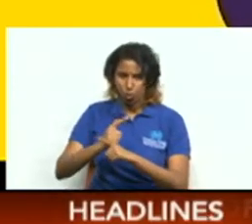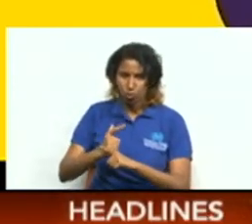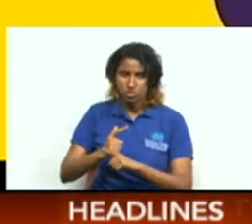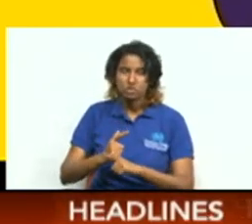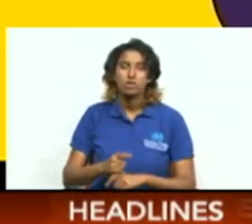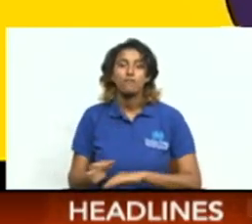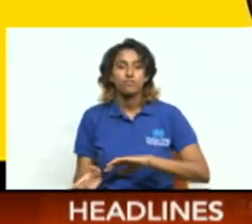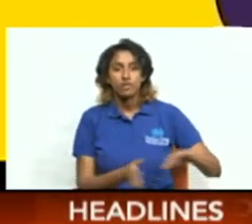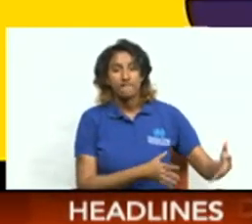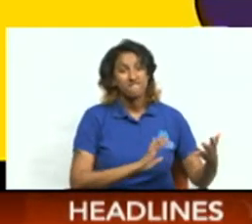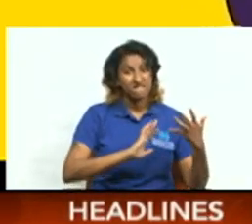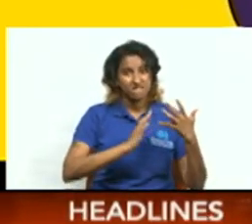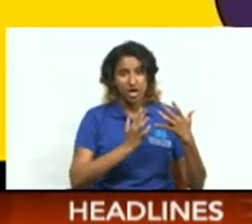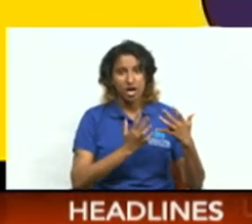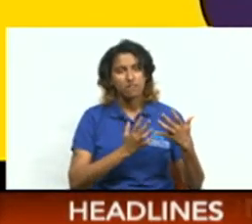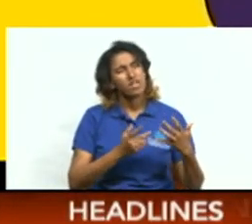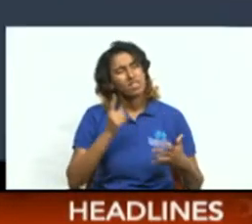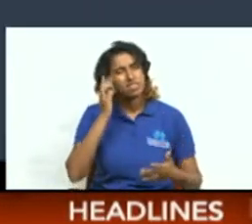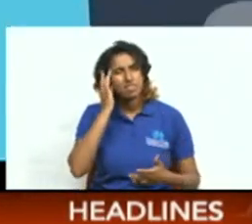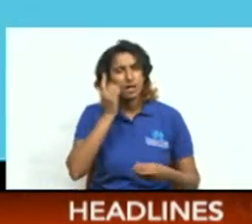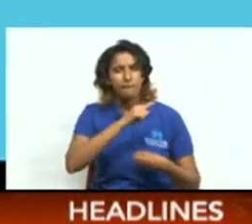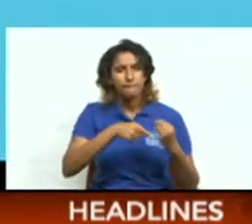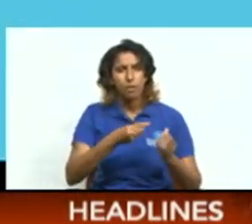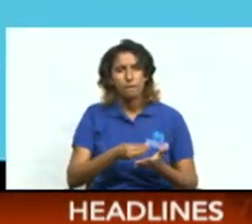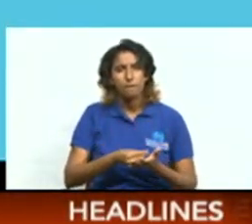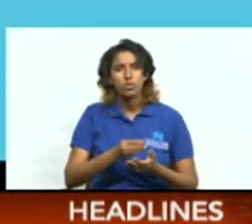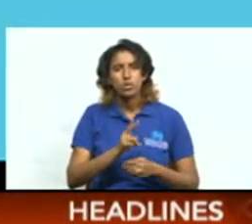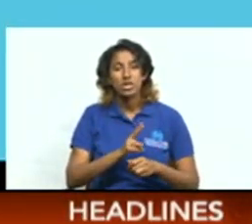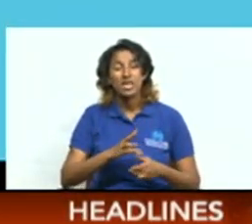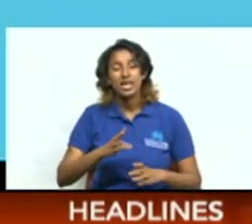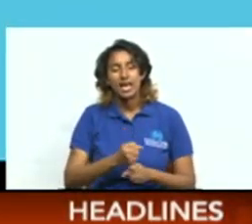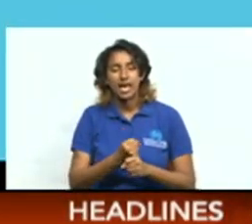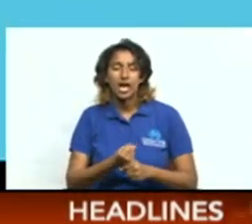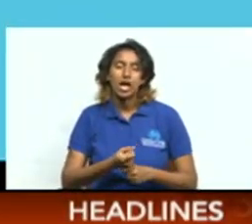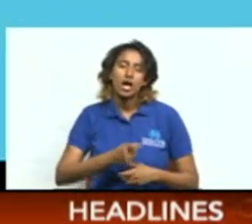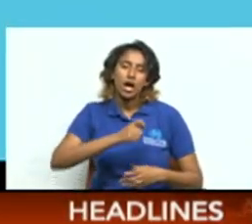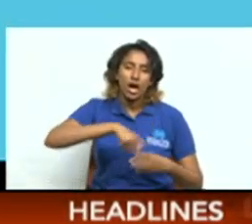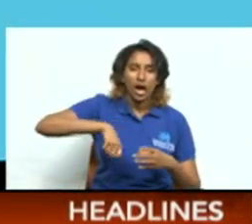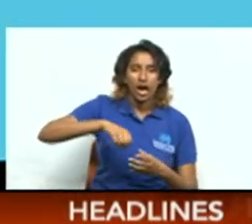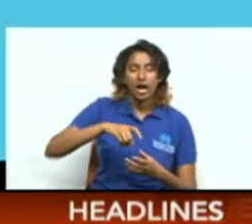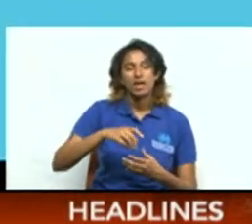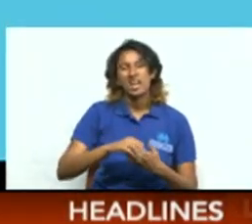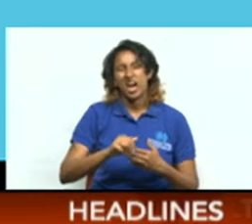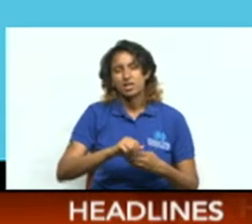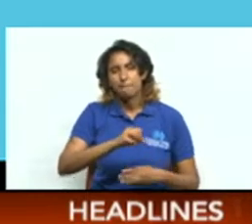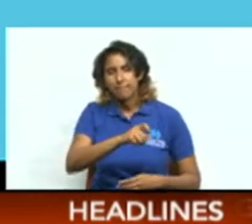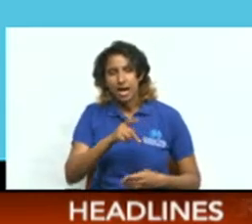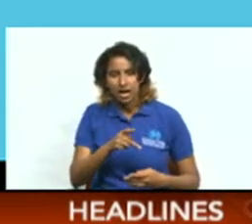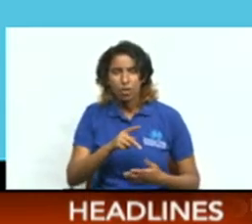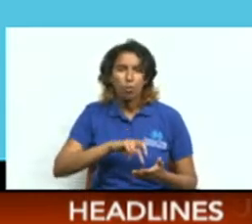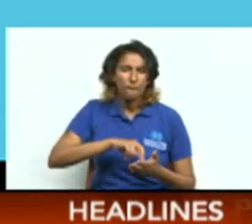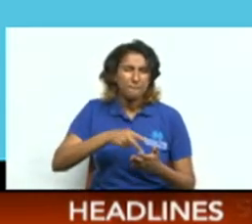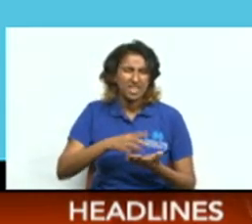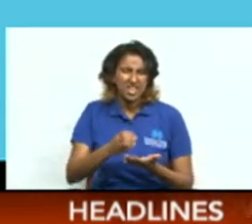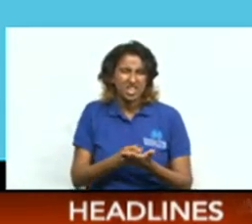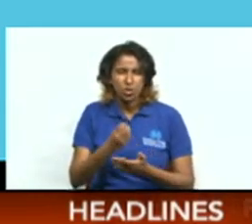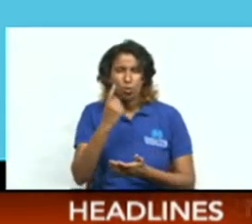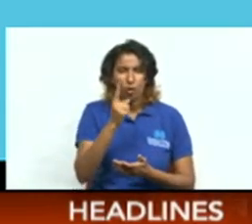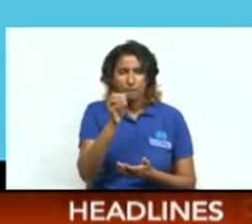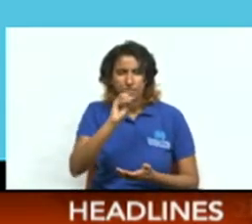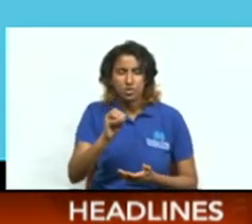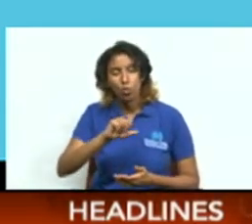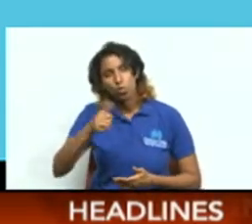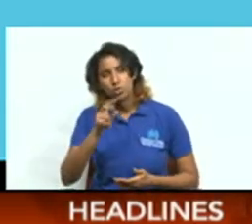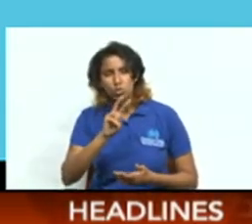a cashback credit card. Many cashback credit cards offer an opportunity to earn 1% or 2% on regular purchases,